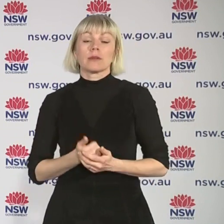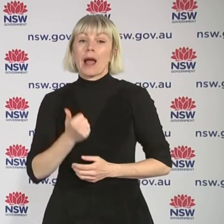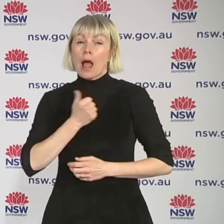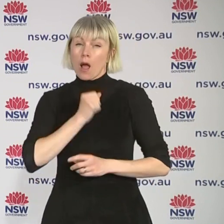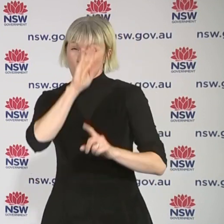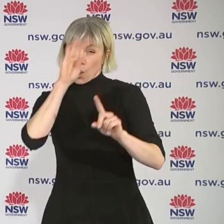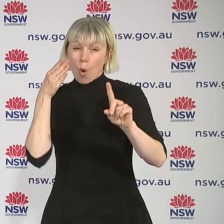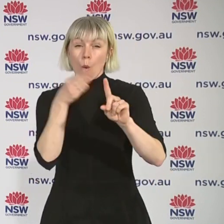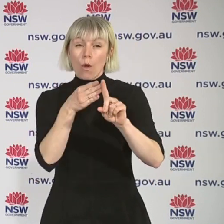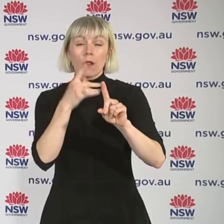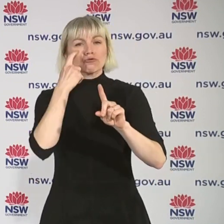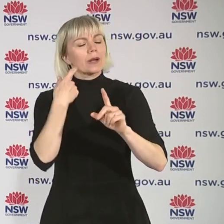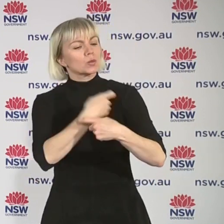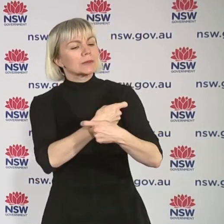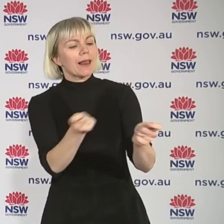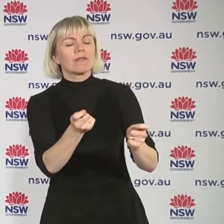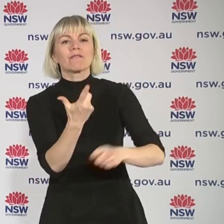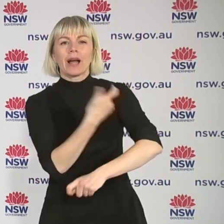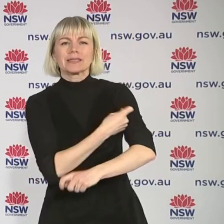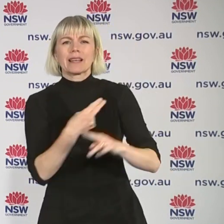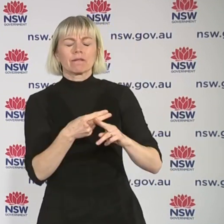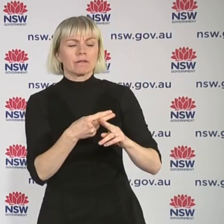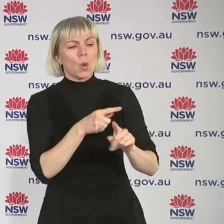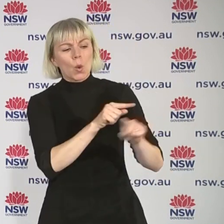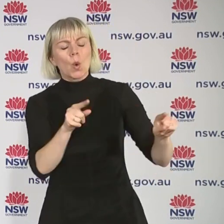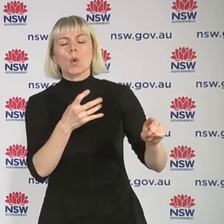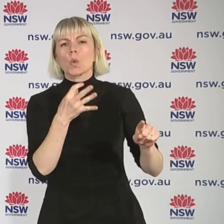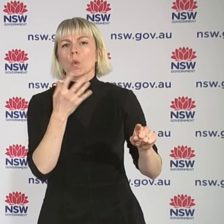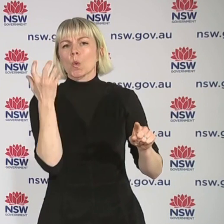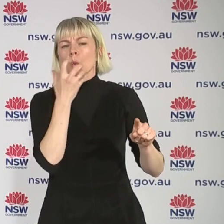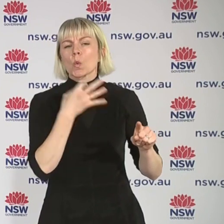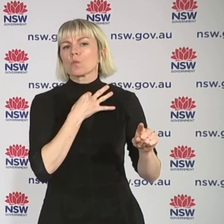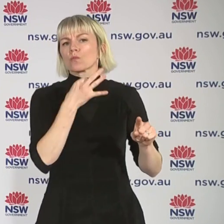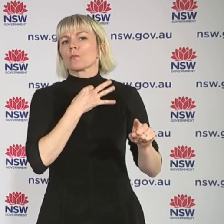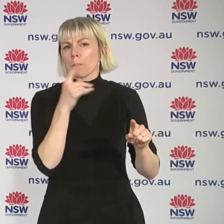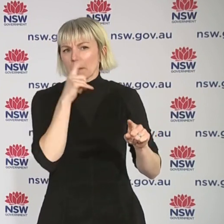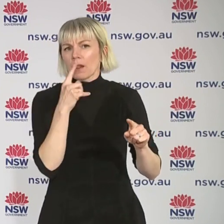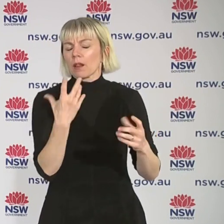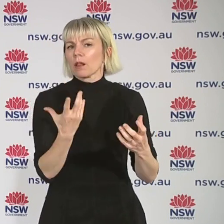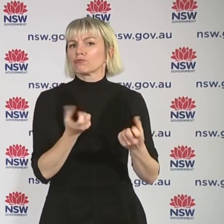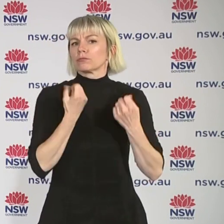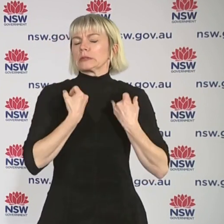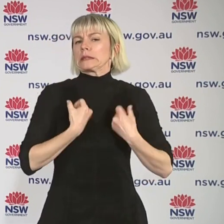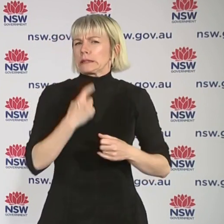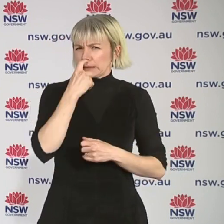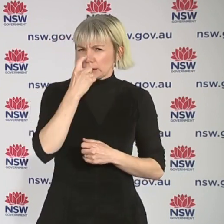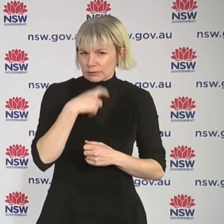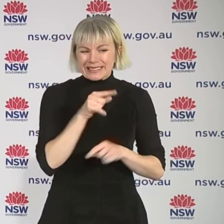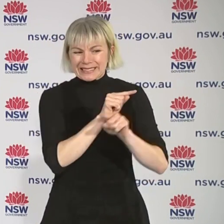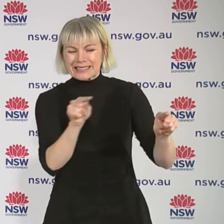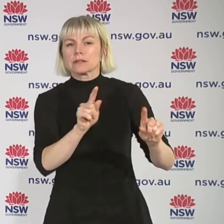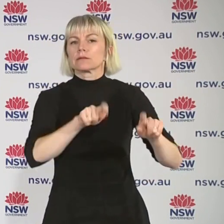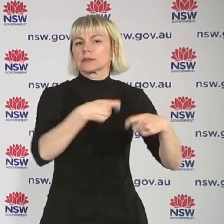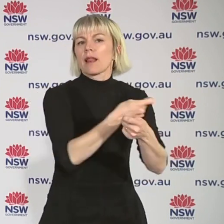the vaccines to whomever needs it the most. But then there's also a point in time when it becomes an individual decision, an individual